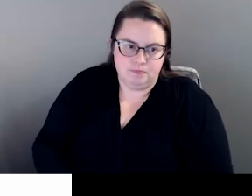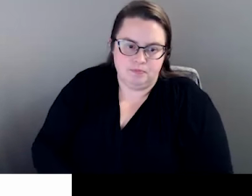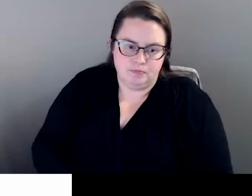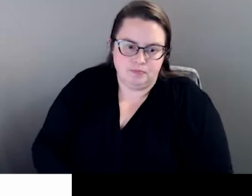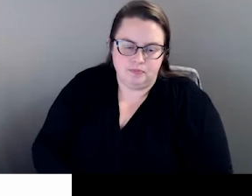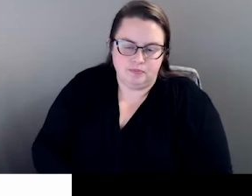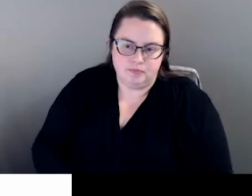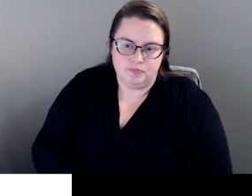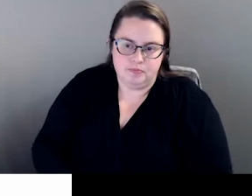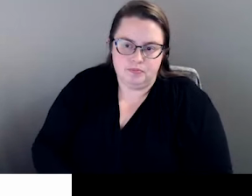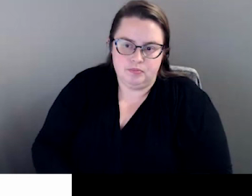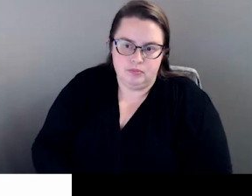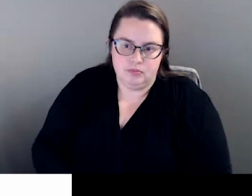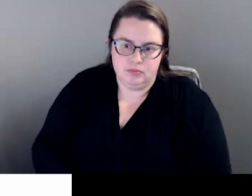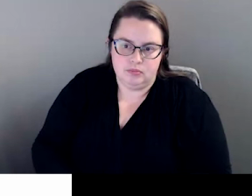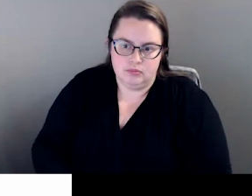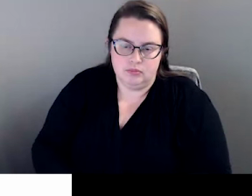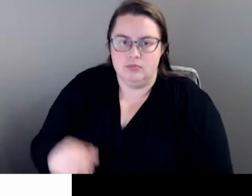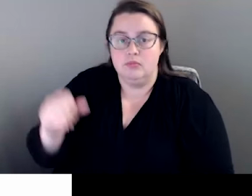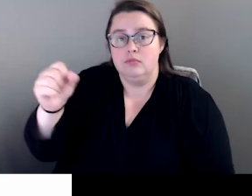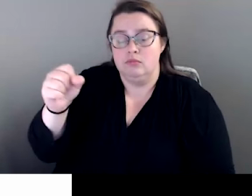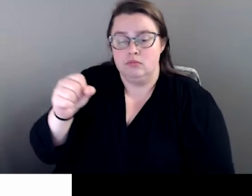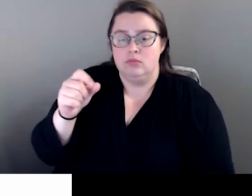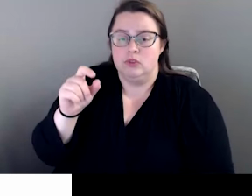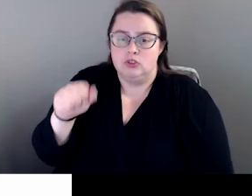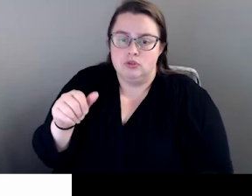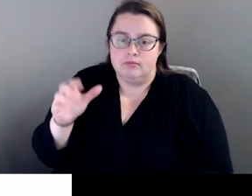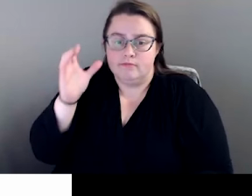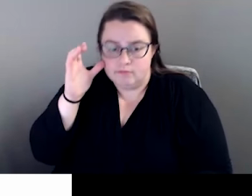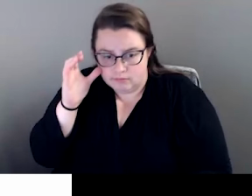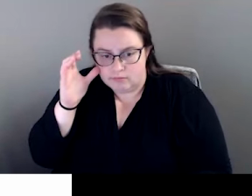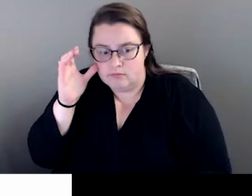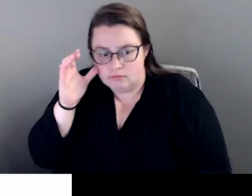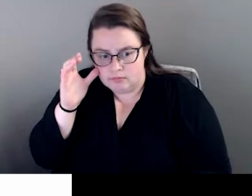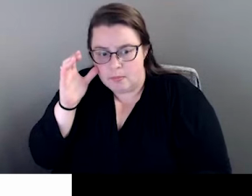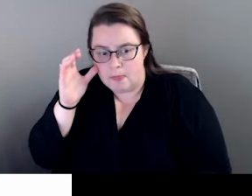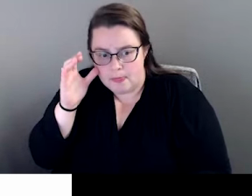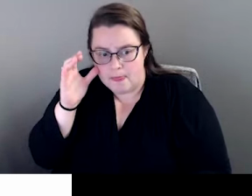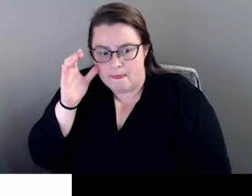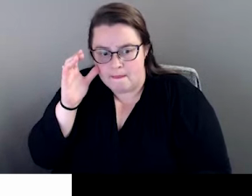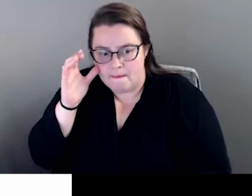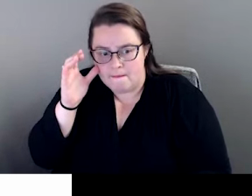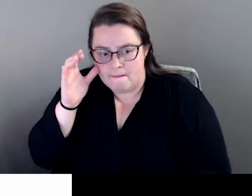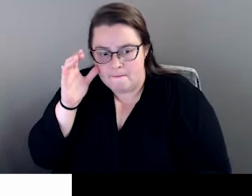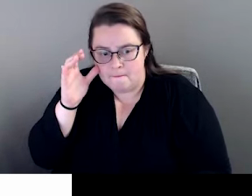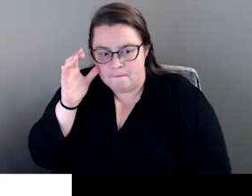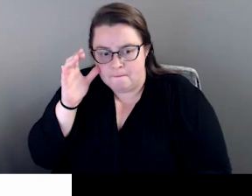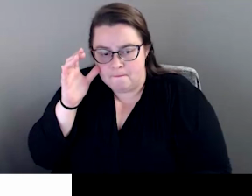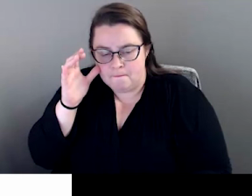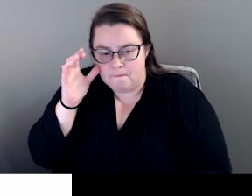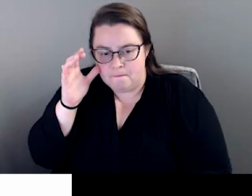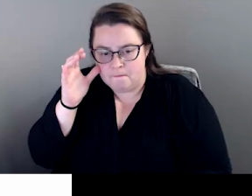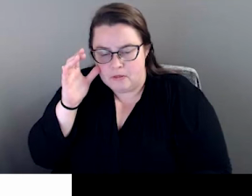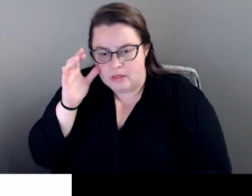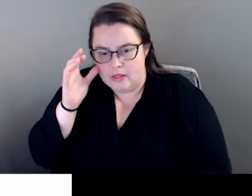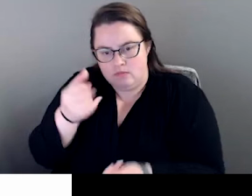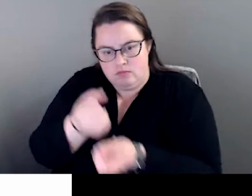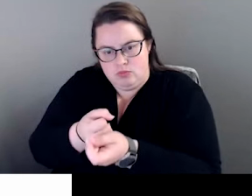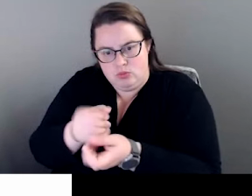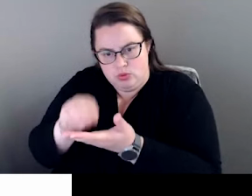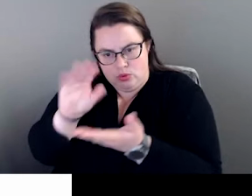So, you should definitely listen and, and reassure the student that,